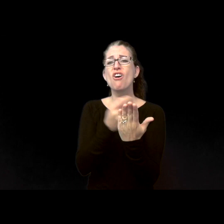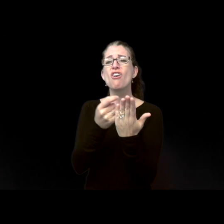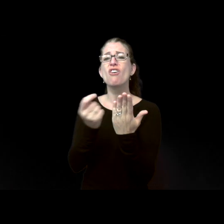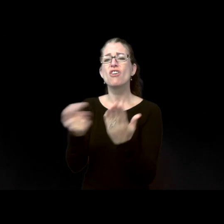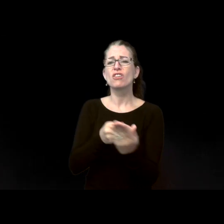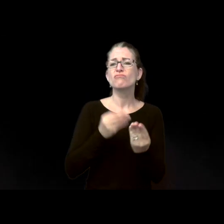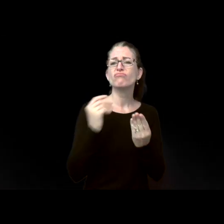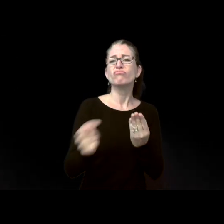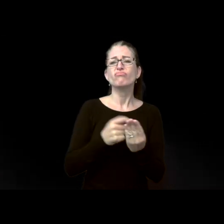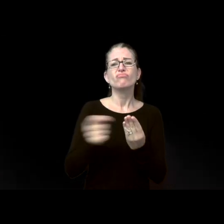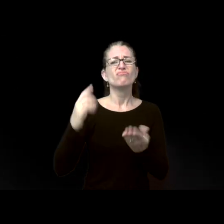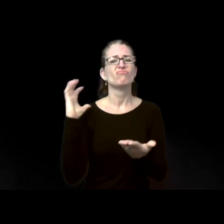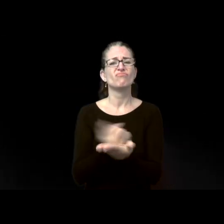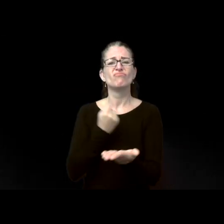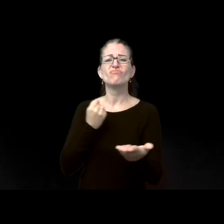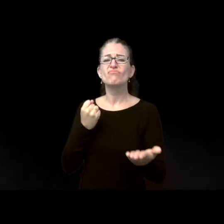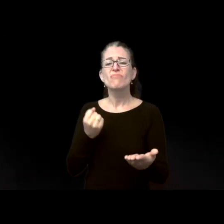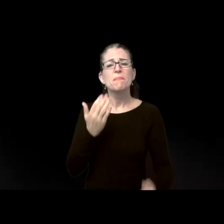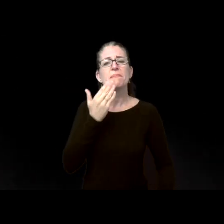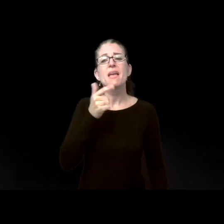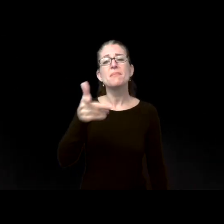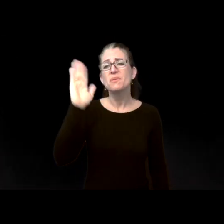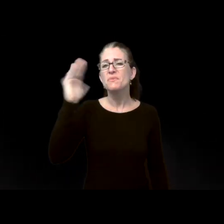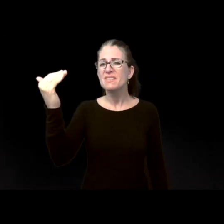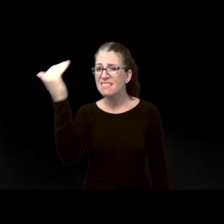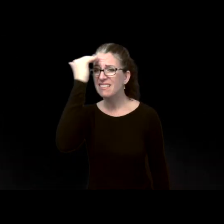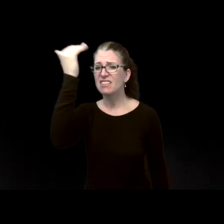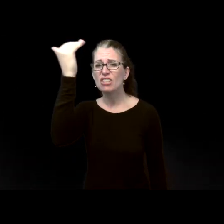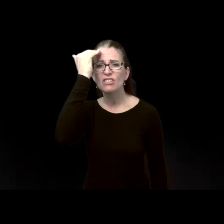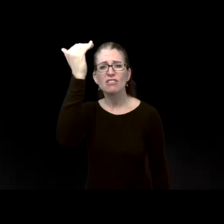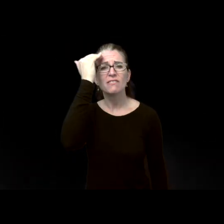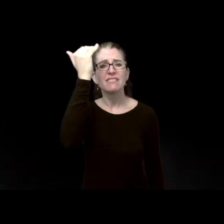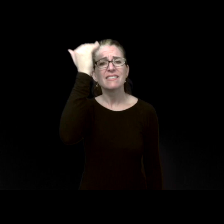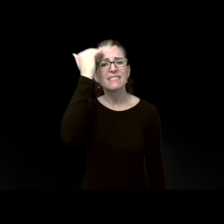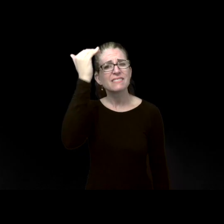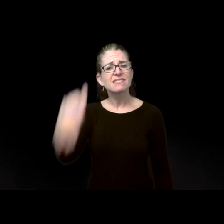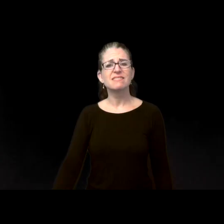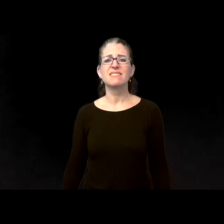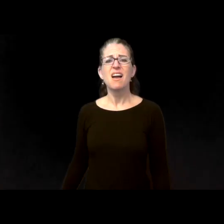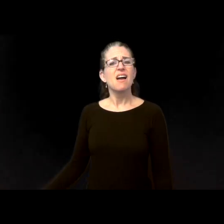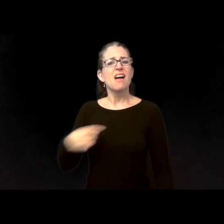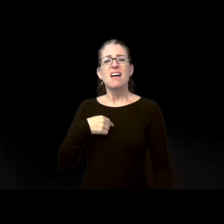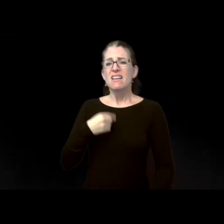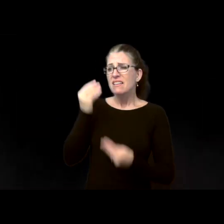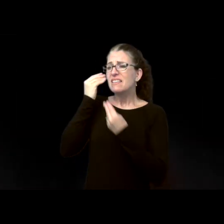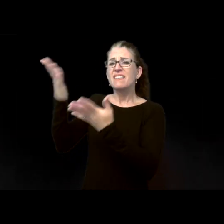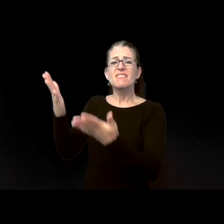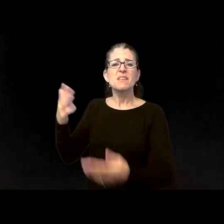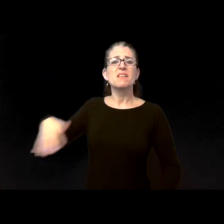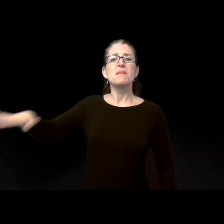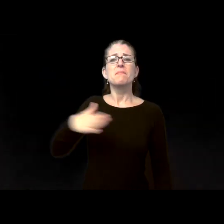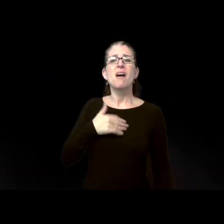my cards. Baby, you are gonna hear it when I give